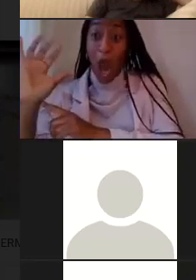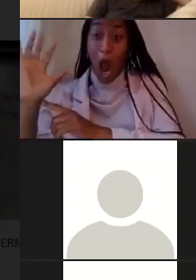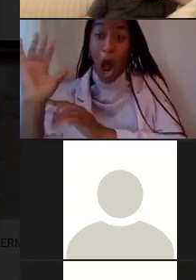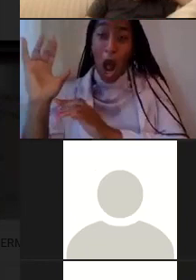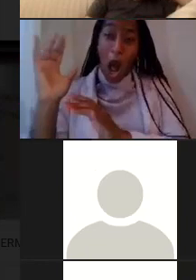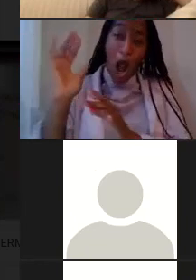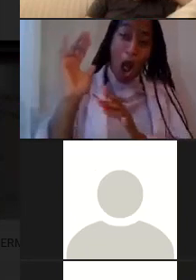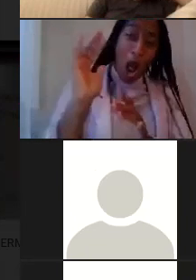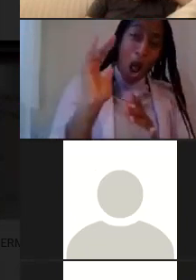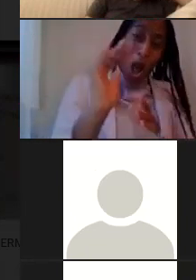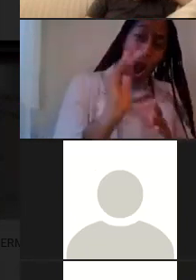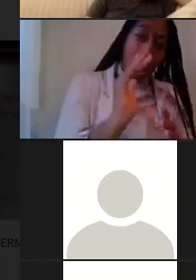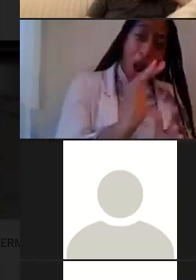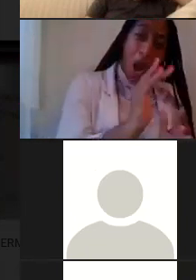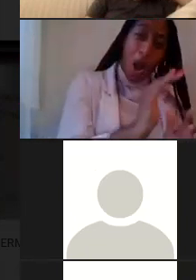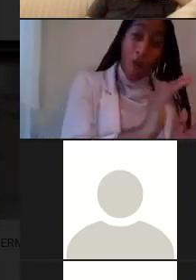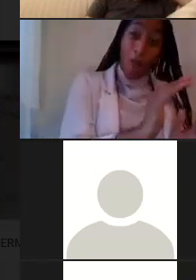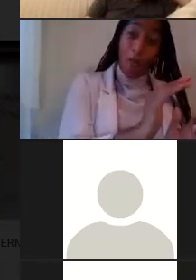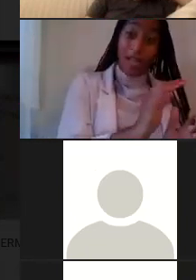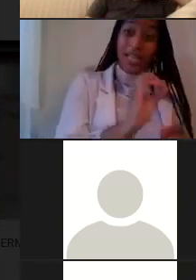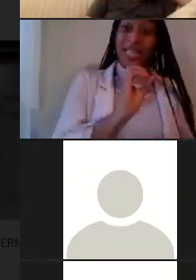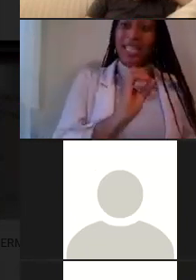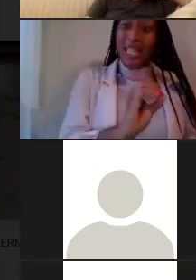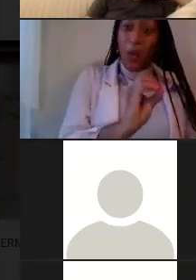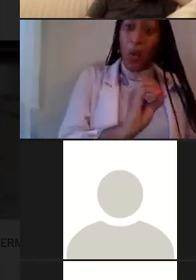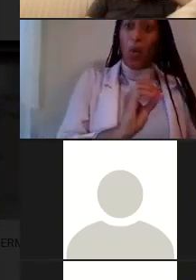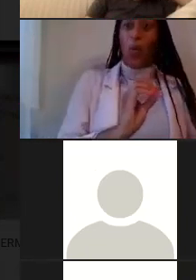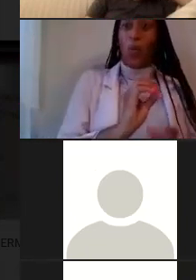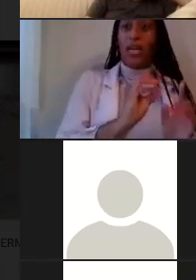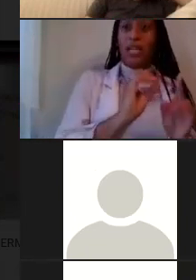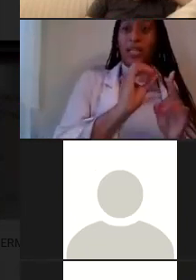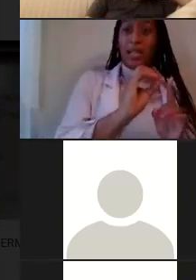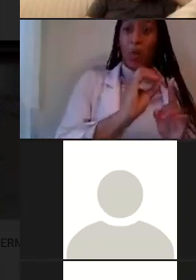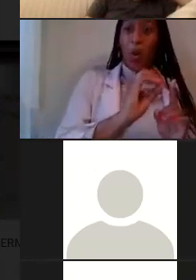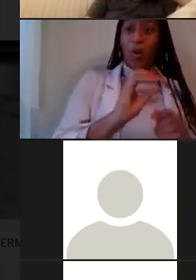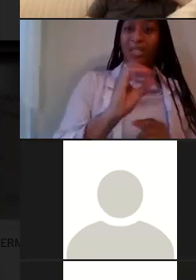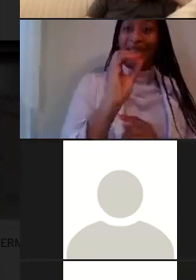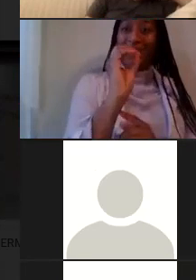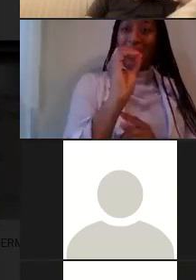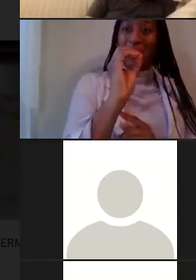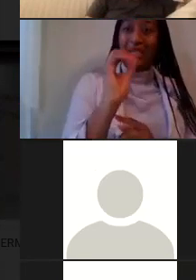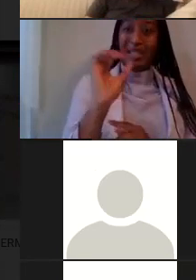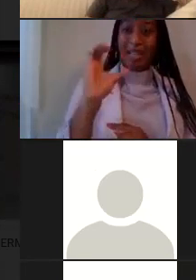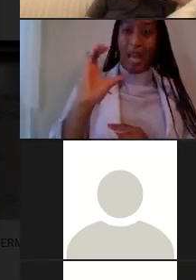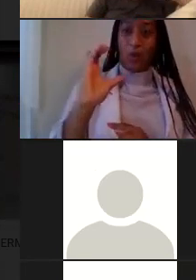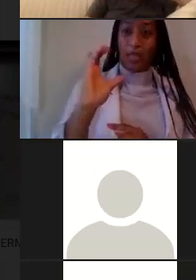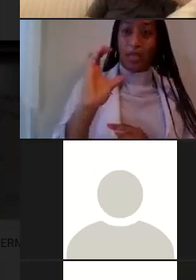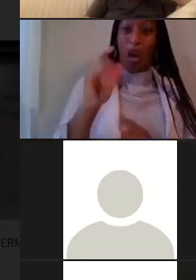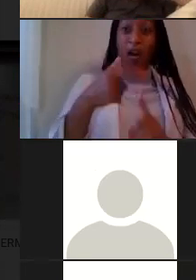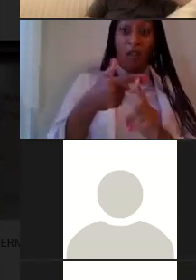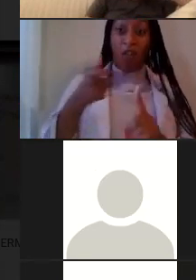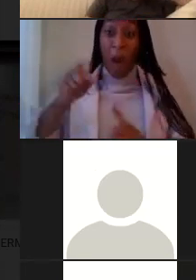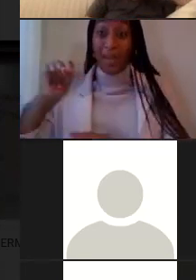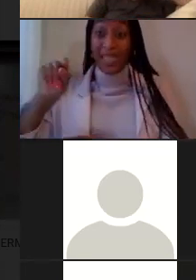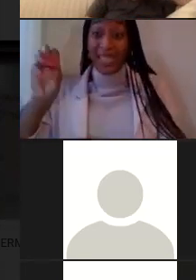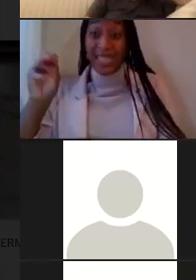But we're also changing the phase because we're going from steam all the way down to ice. And